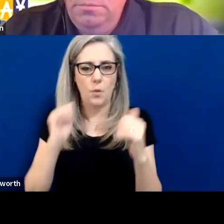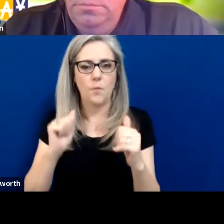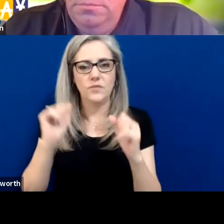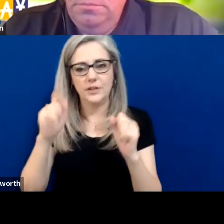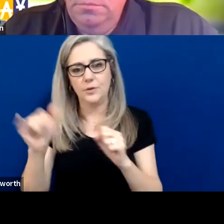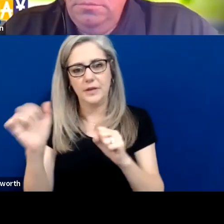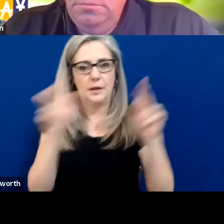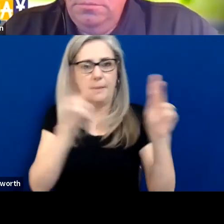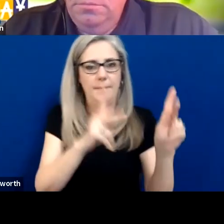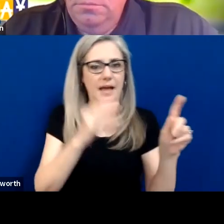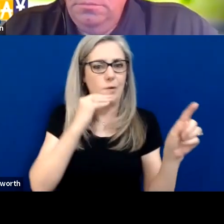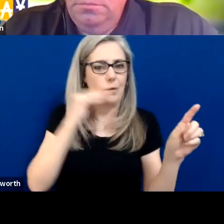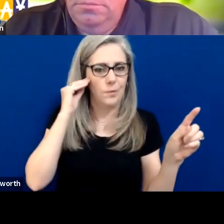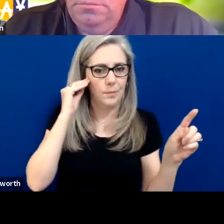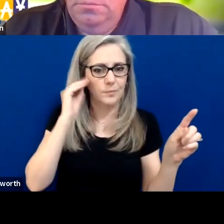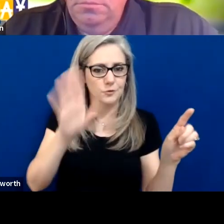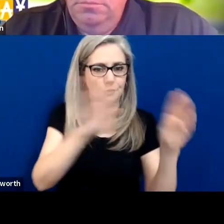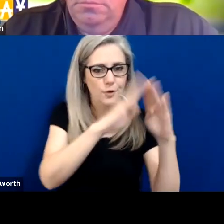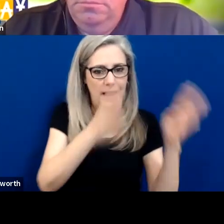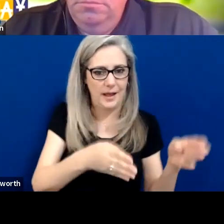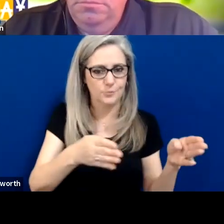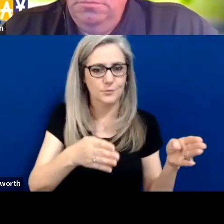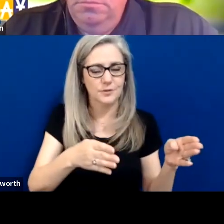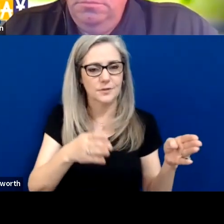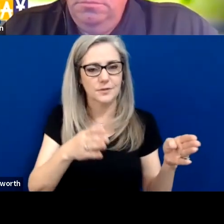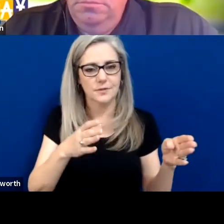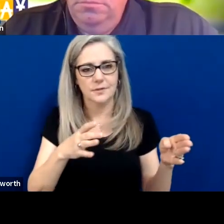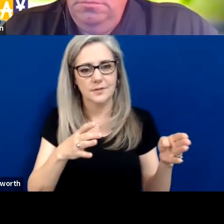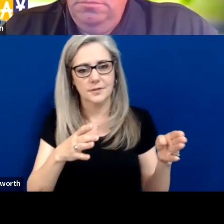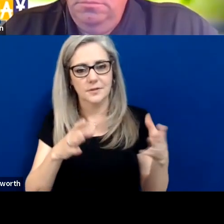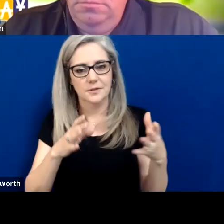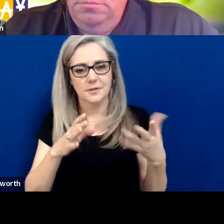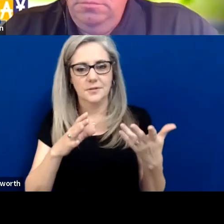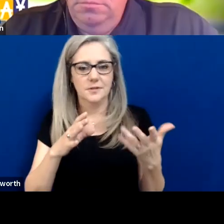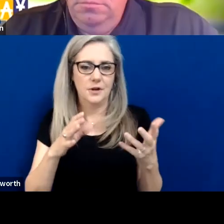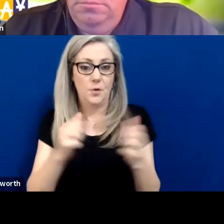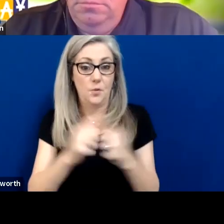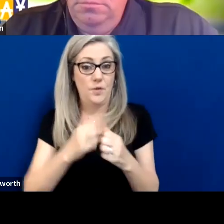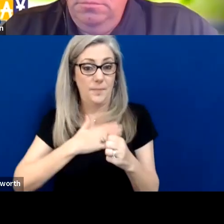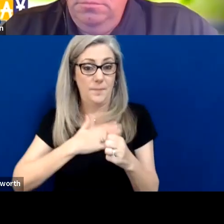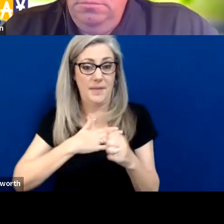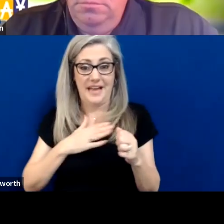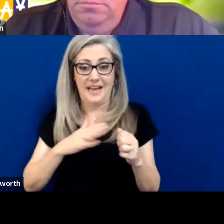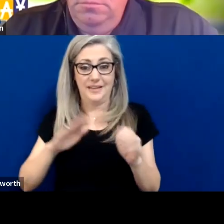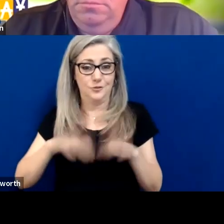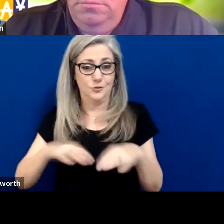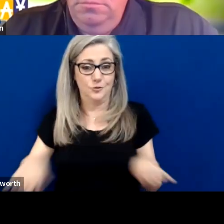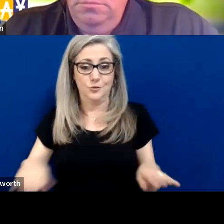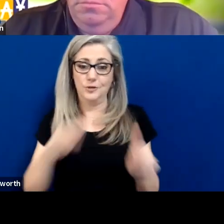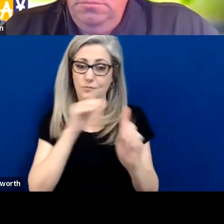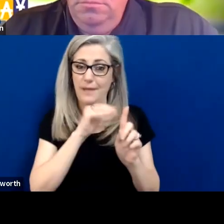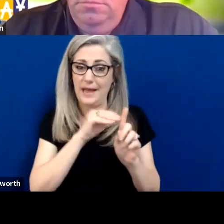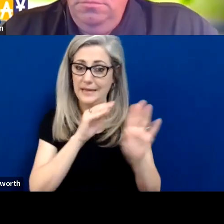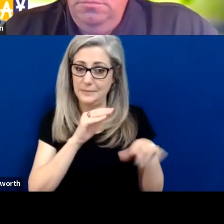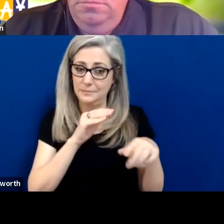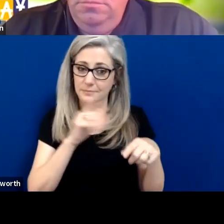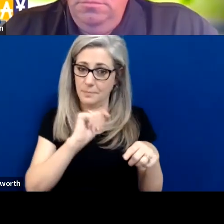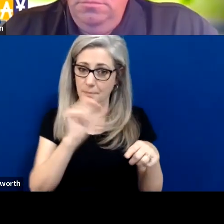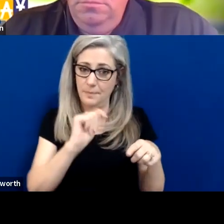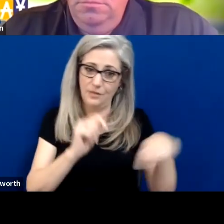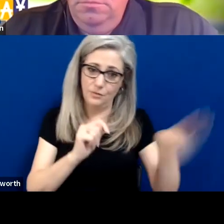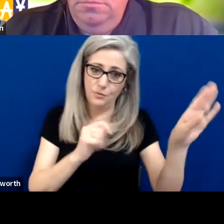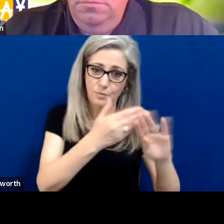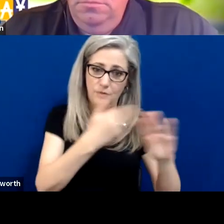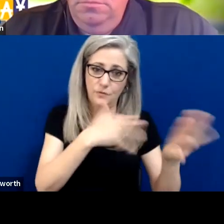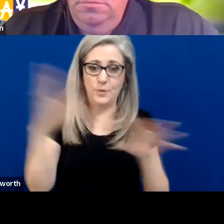to your house, or, with my small children, we try to remind them, hey, you go before we leave.